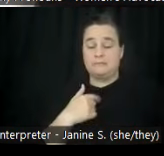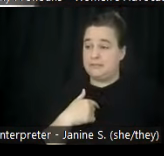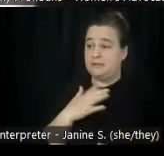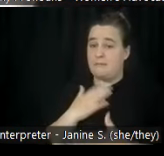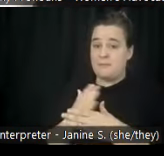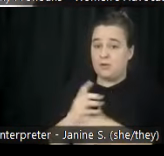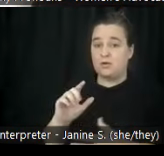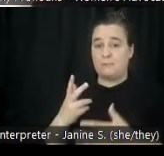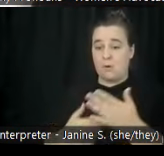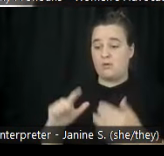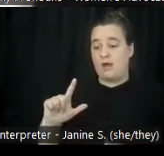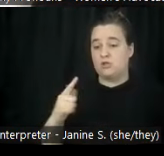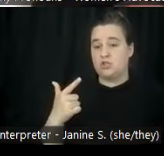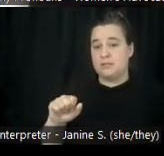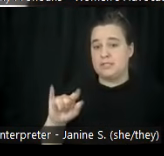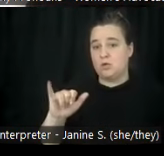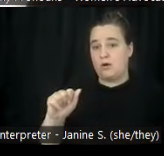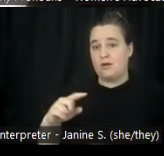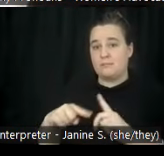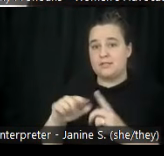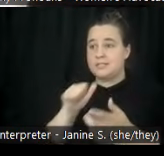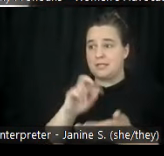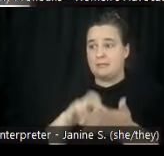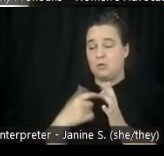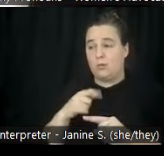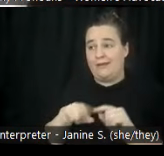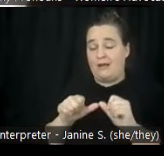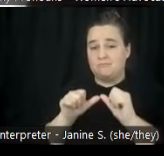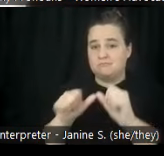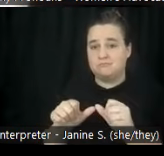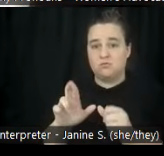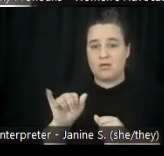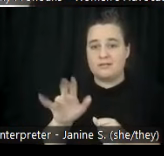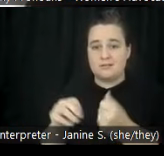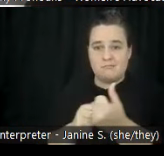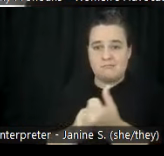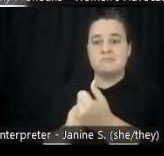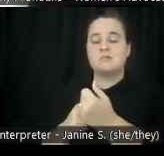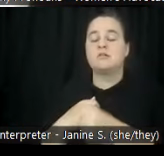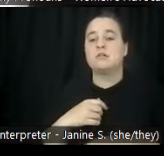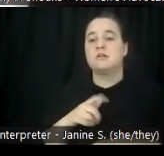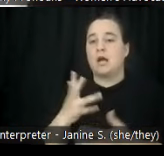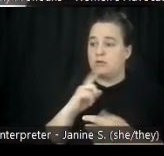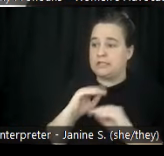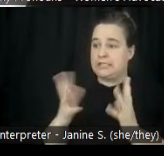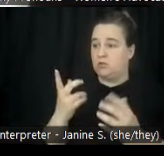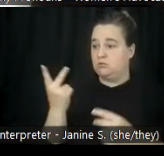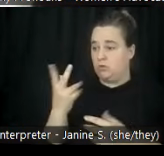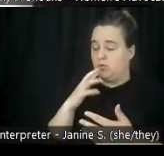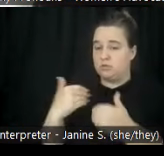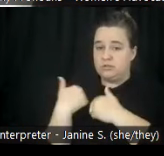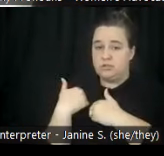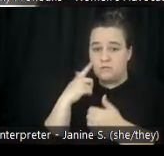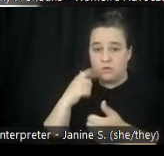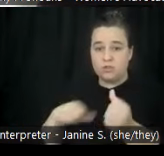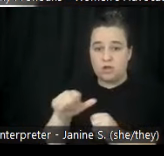LGBTQ+ does not mean that we can't still perpetuate racism. I've made it clear that my partner and I want to hold each other accountable when it comes to being